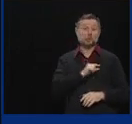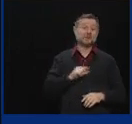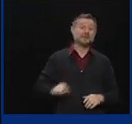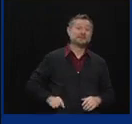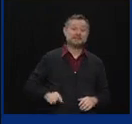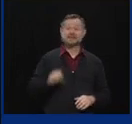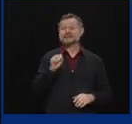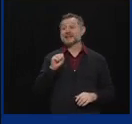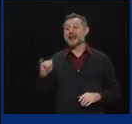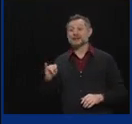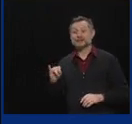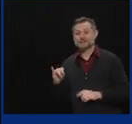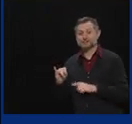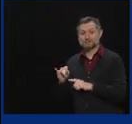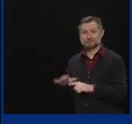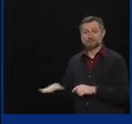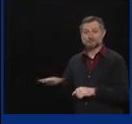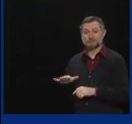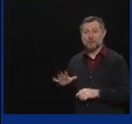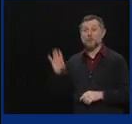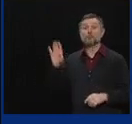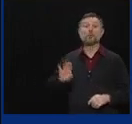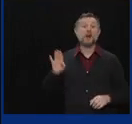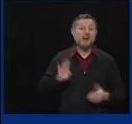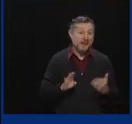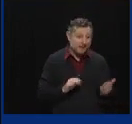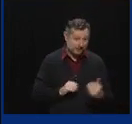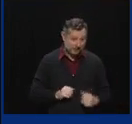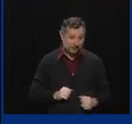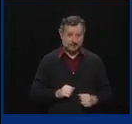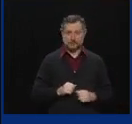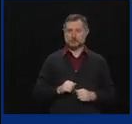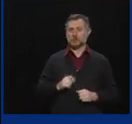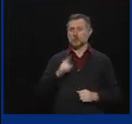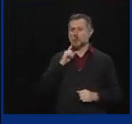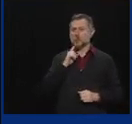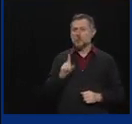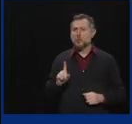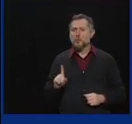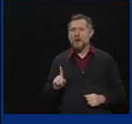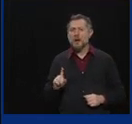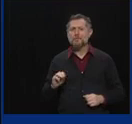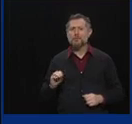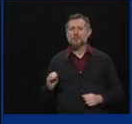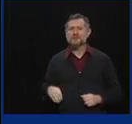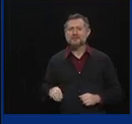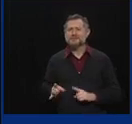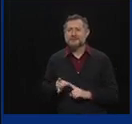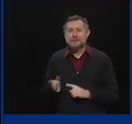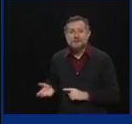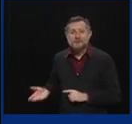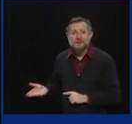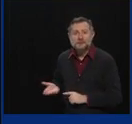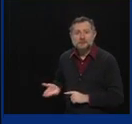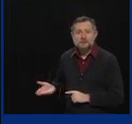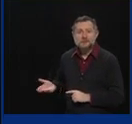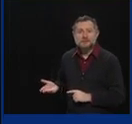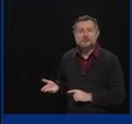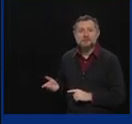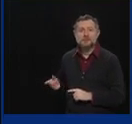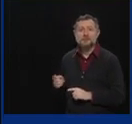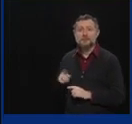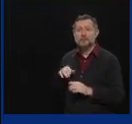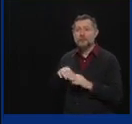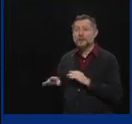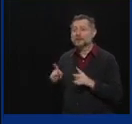Island, Brooklyn, it's about 1%. Walk down any street in the city of New York,